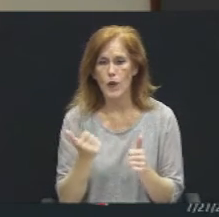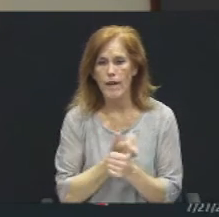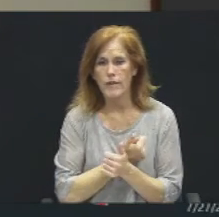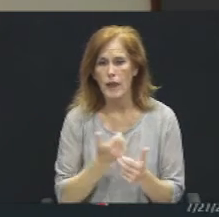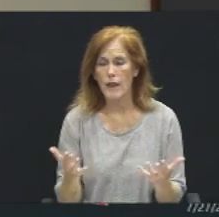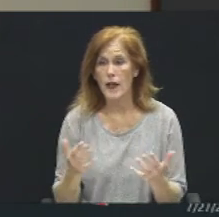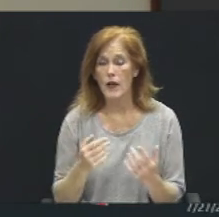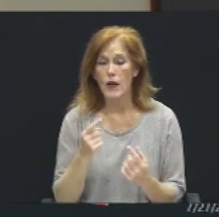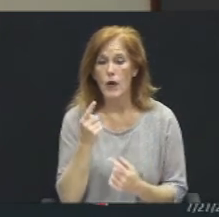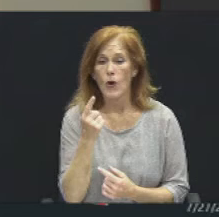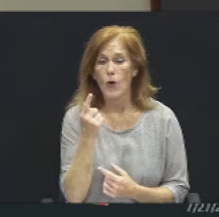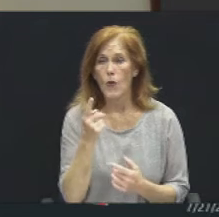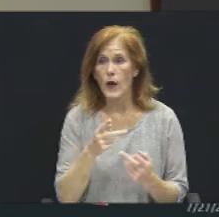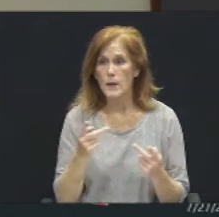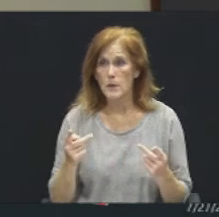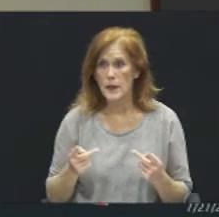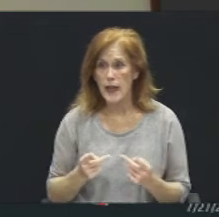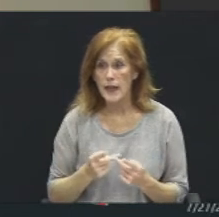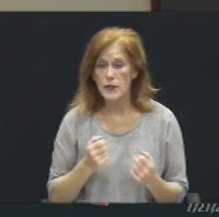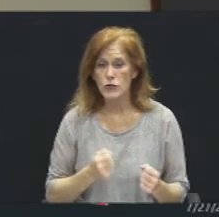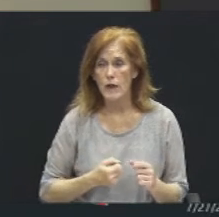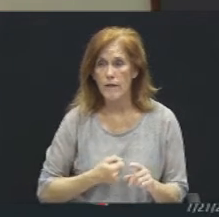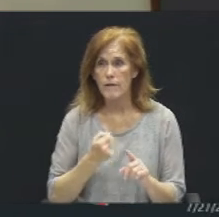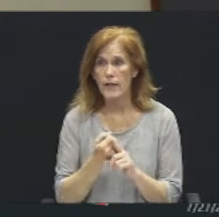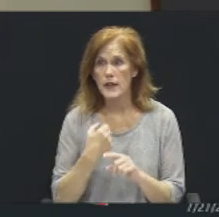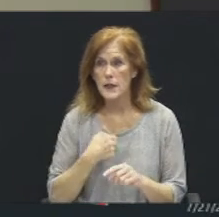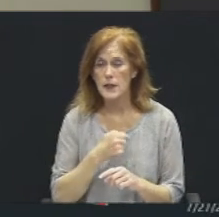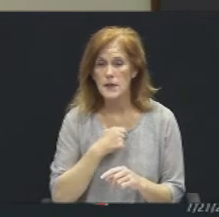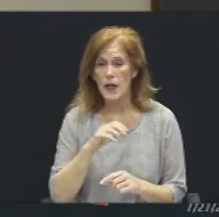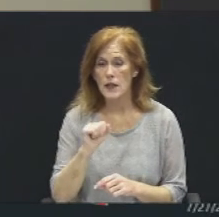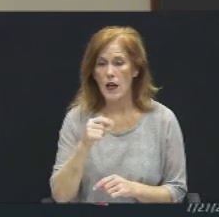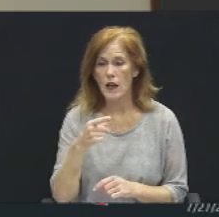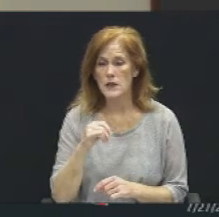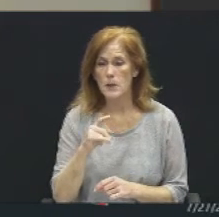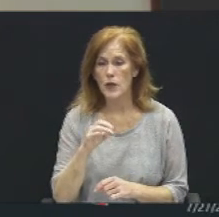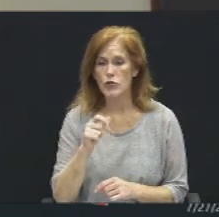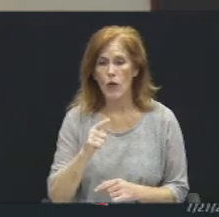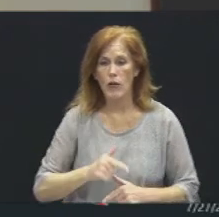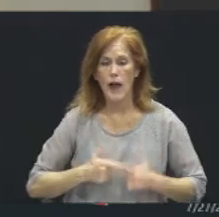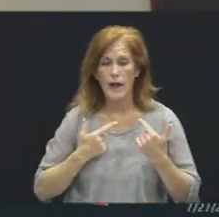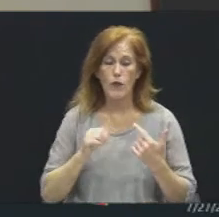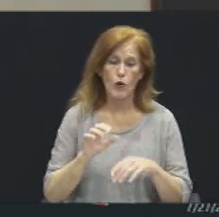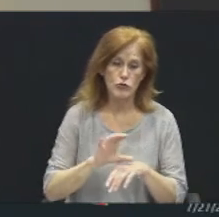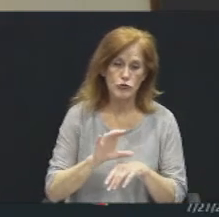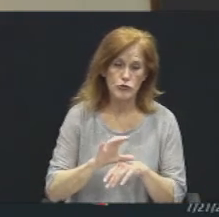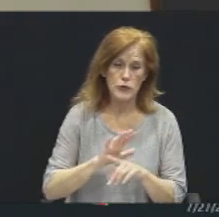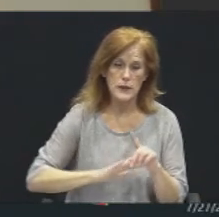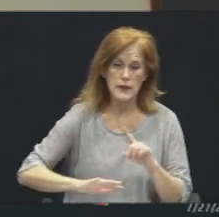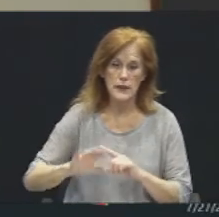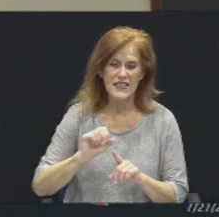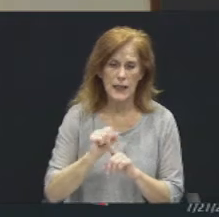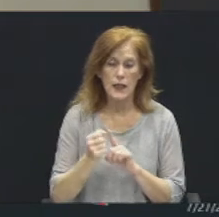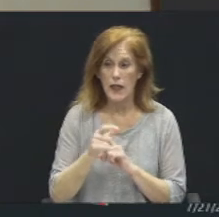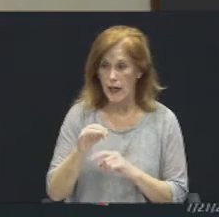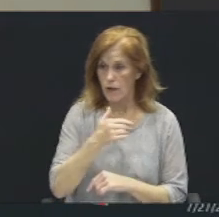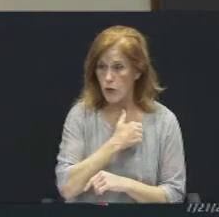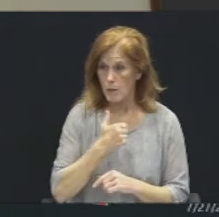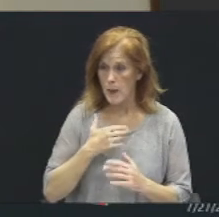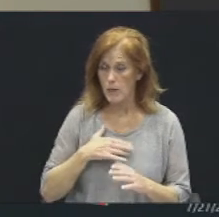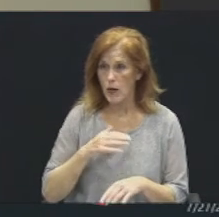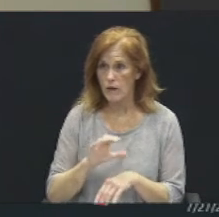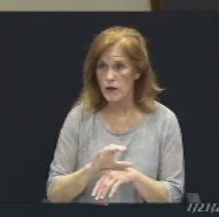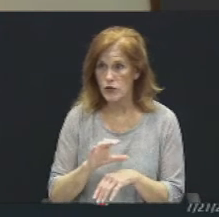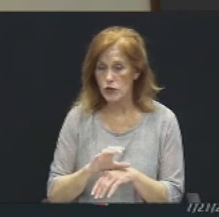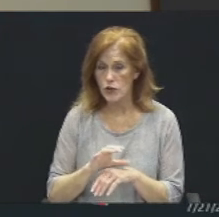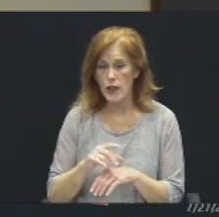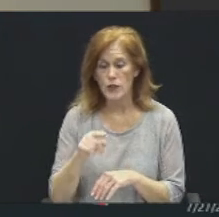And one of the places that's greatly affected us is in our spiritual life or in our church setting. If you are a member of a church